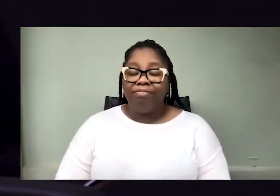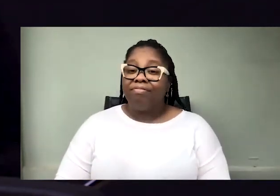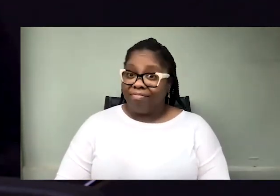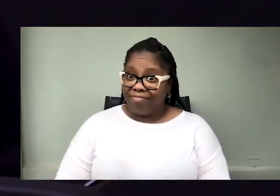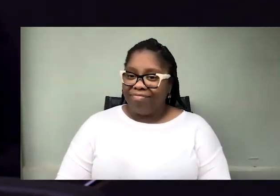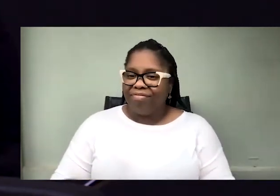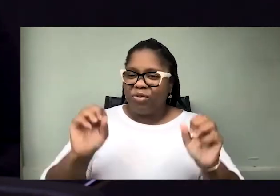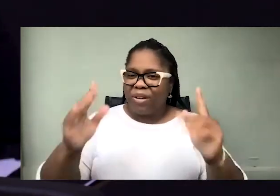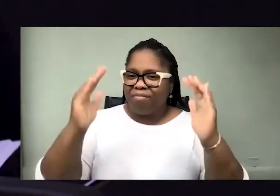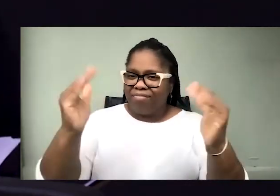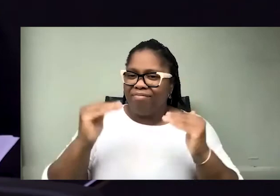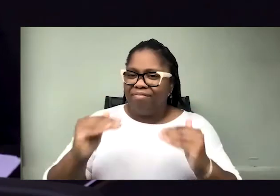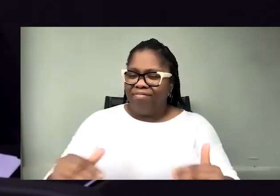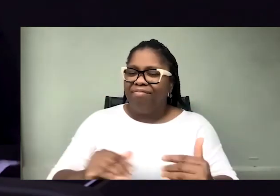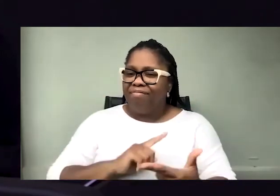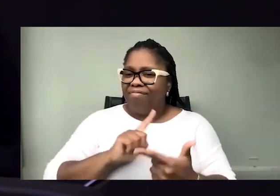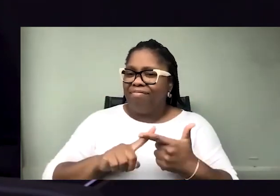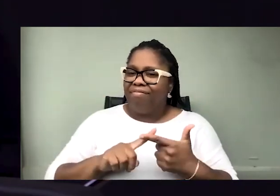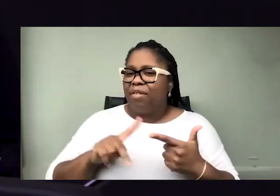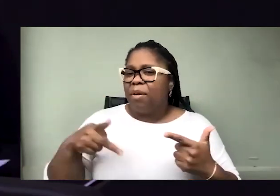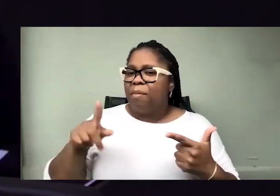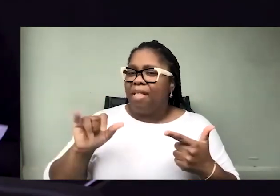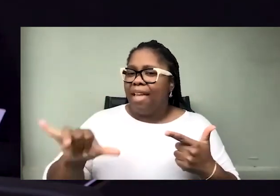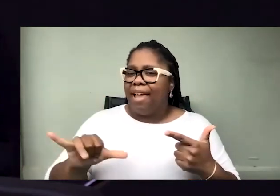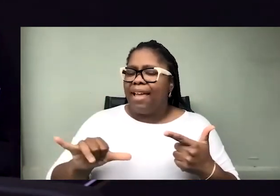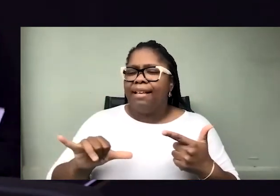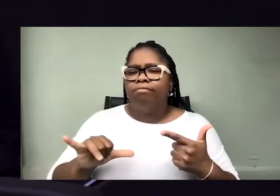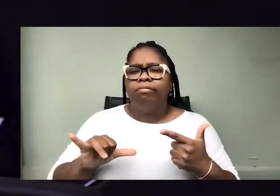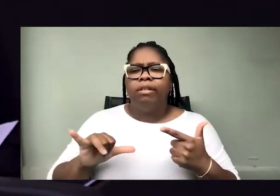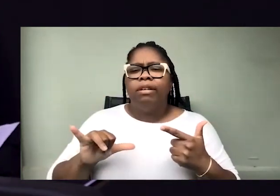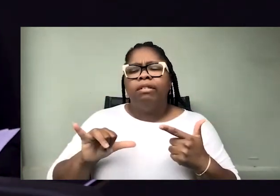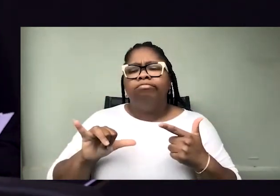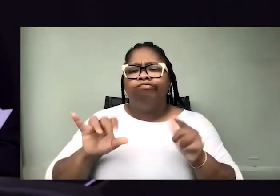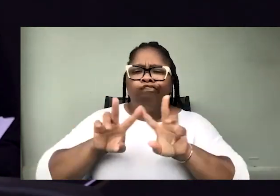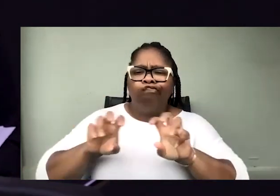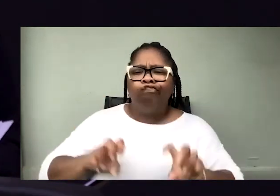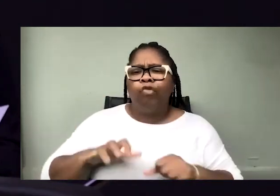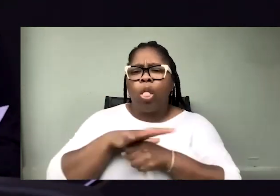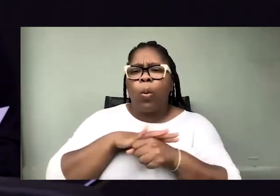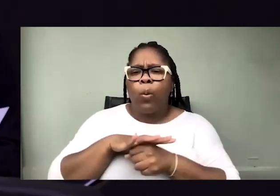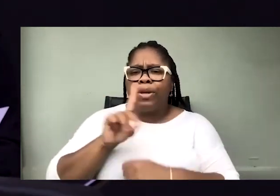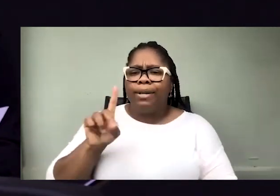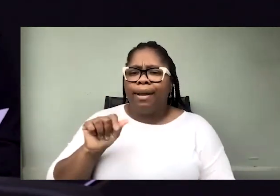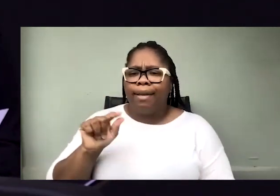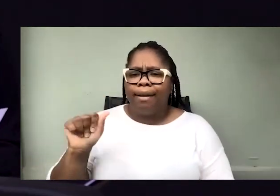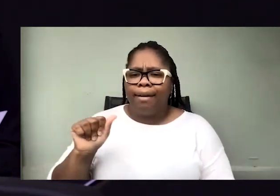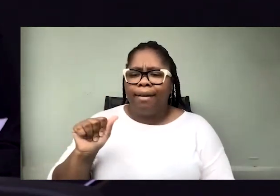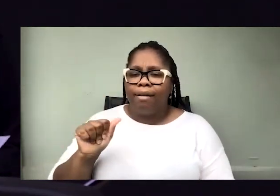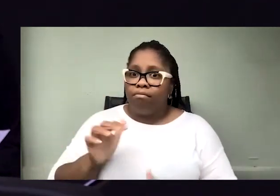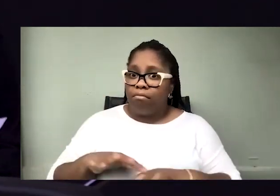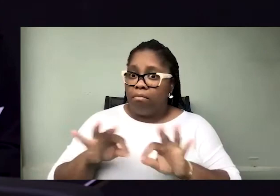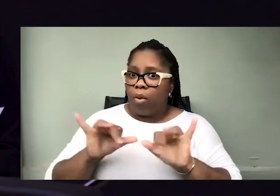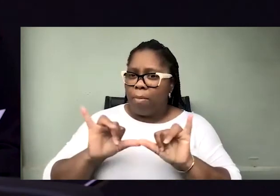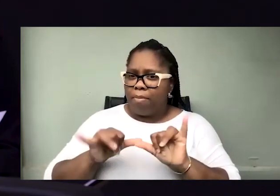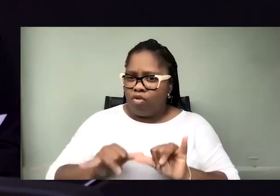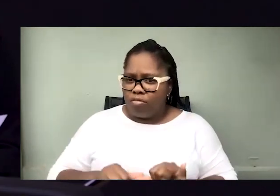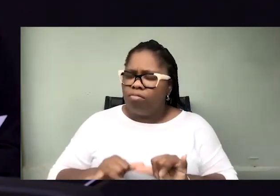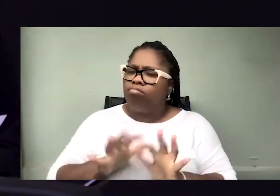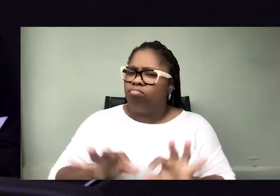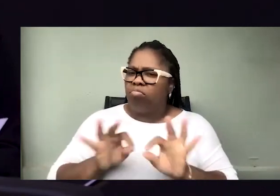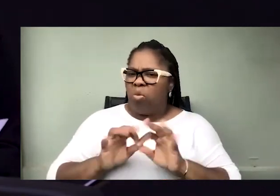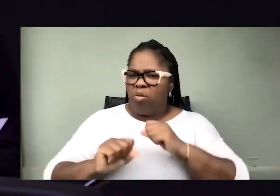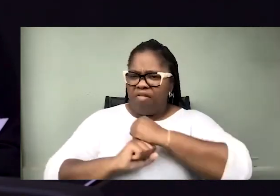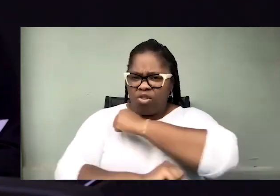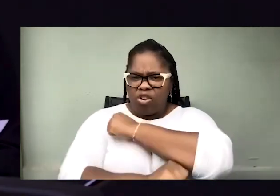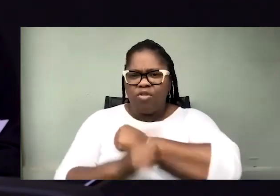Okay, moving on to play number 2, explore local data. Meaningful metrics are the foundation for planning